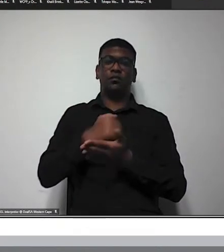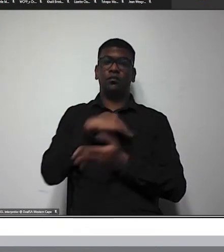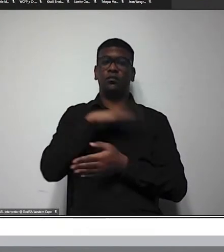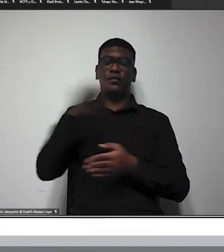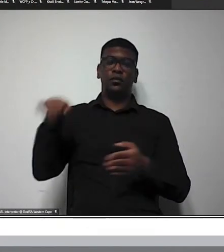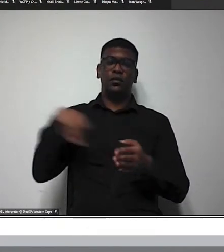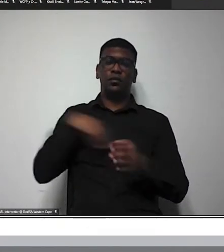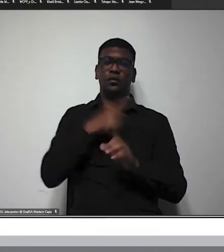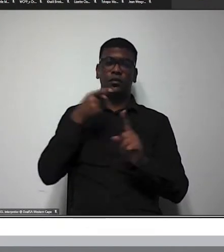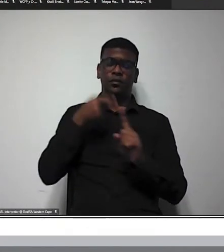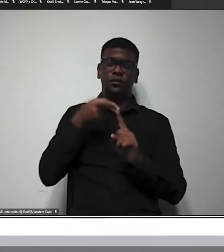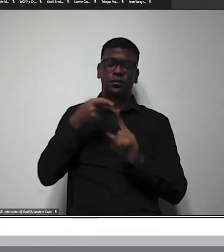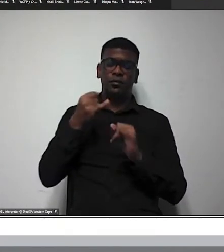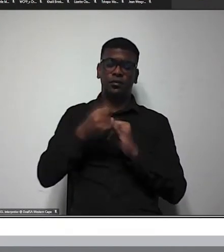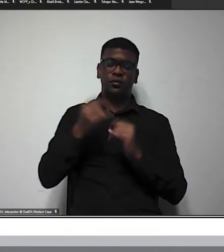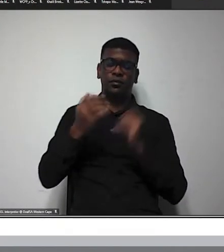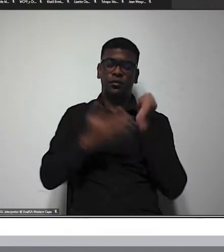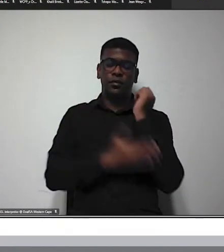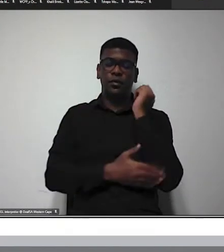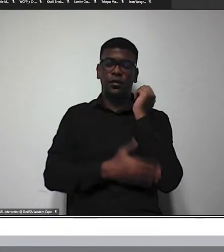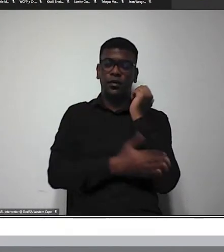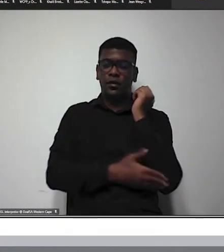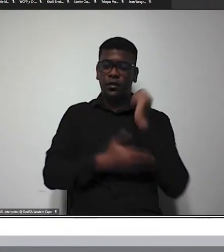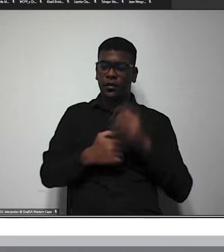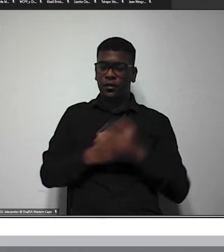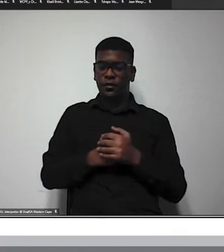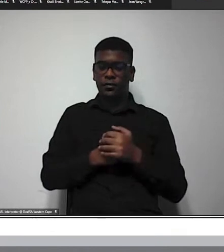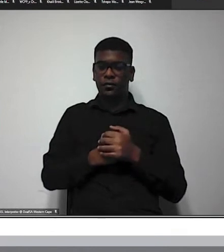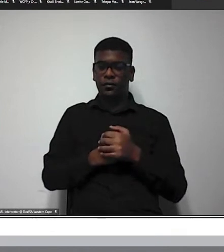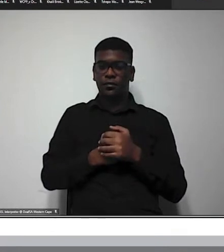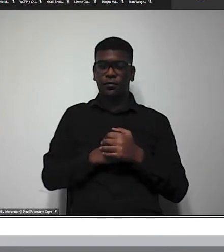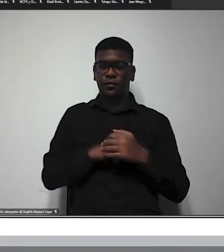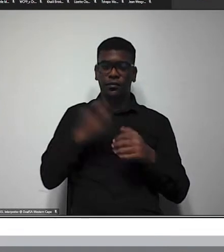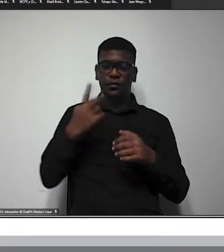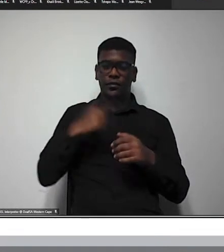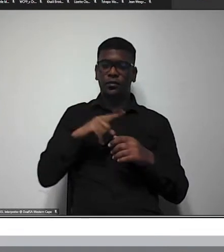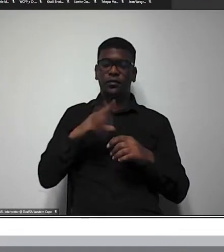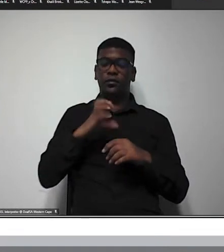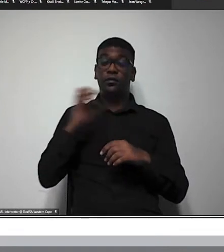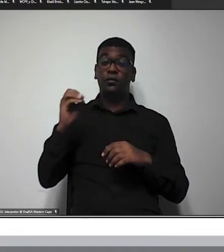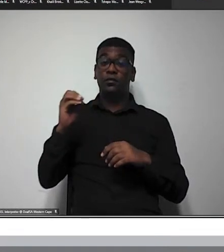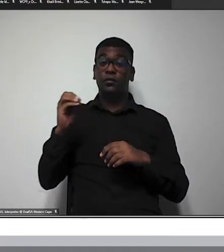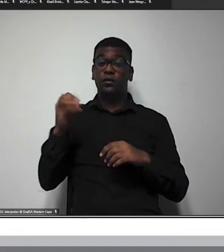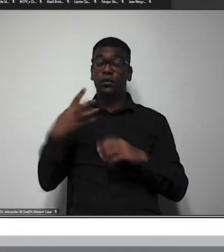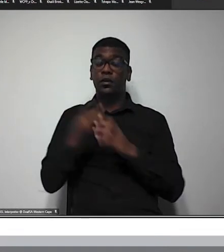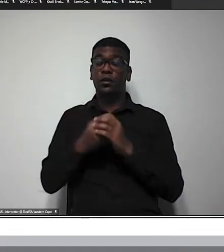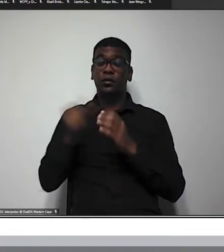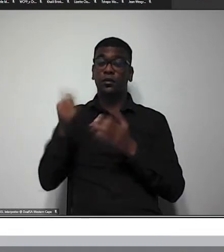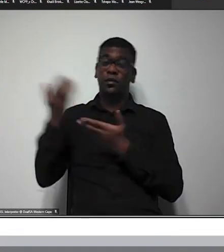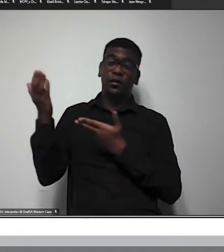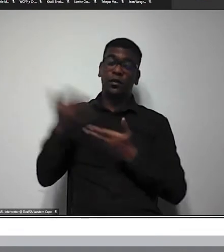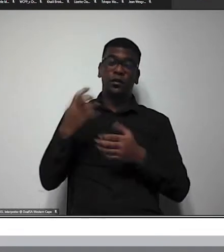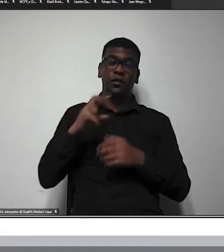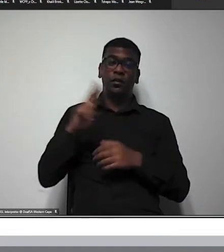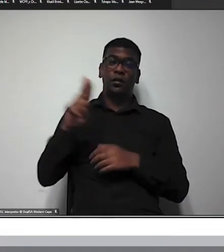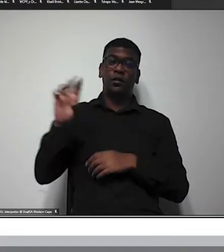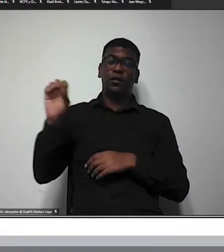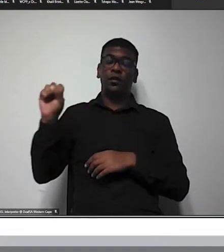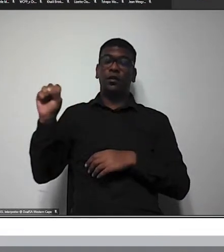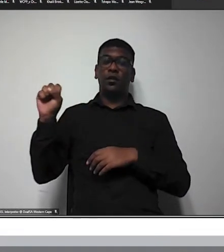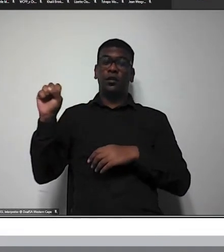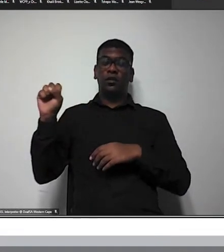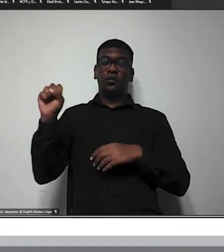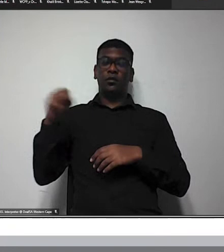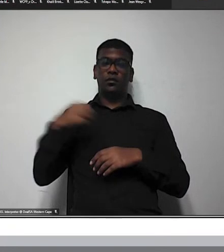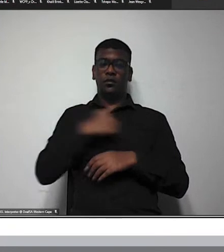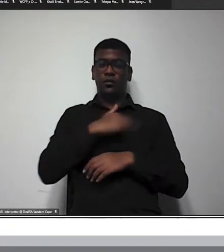the country. So in a sense, you know, without actually those imports actually from the US, we might actually get, you know, to